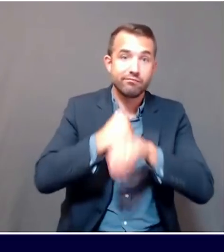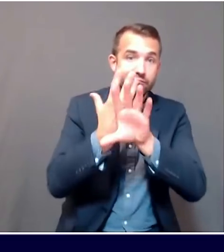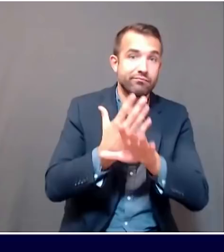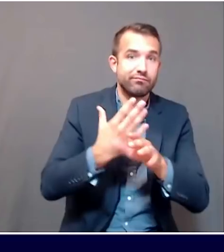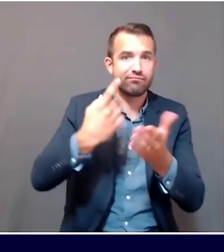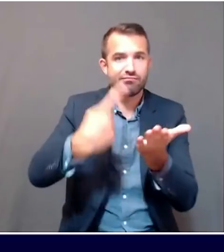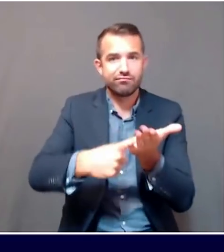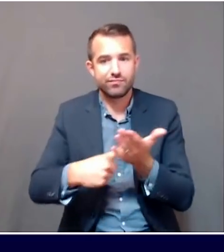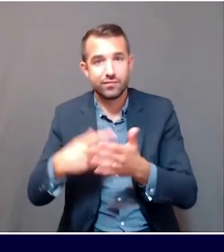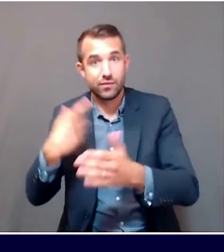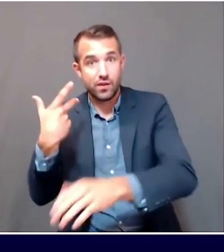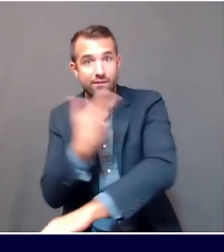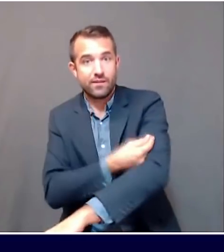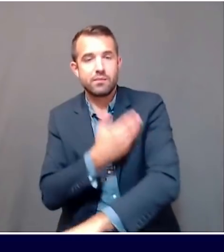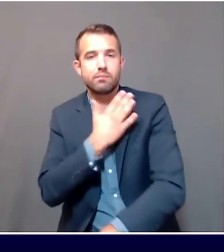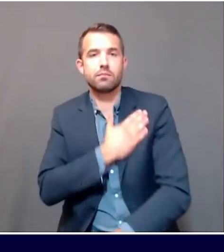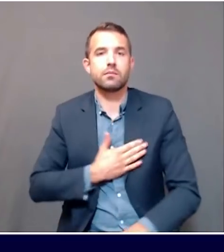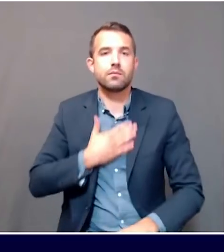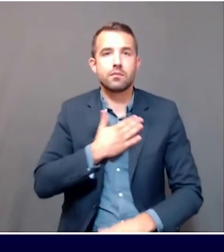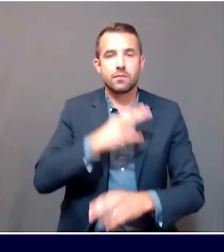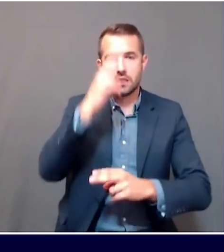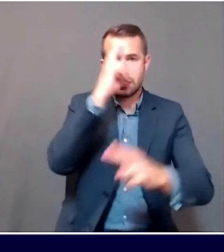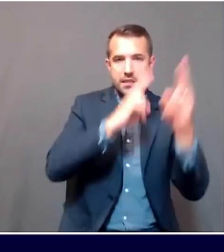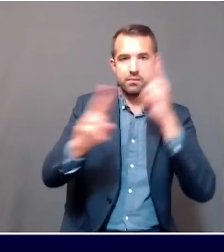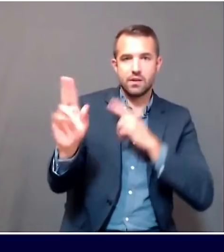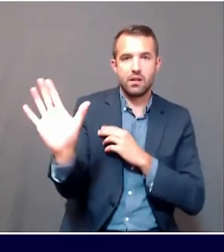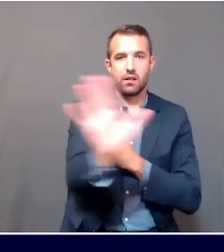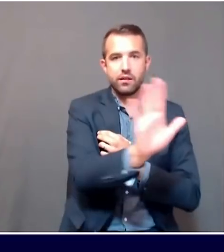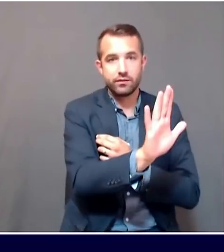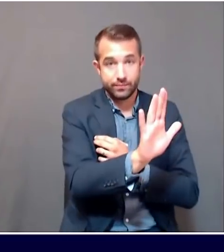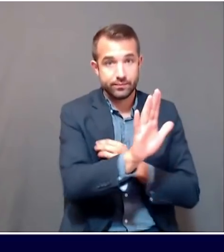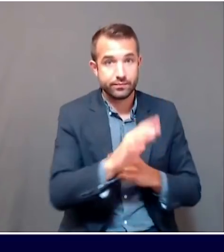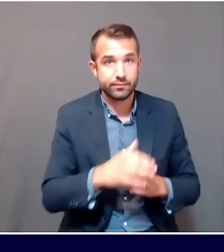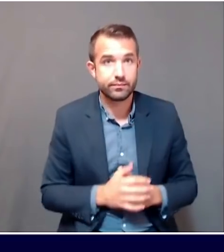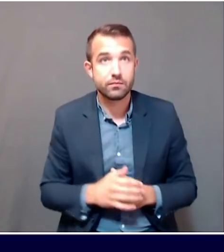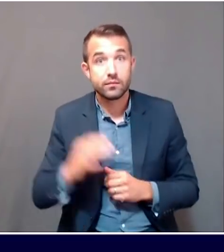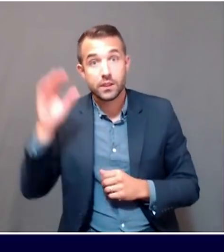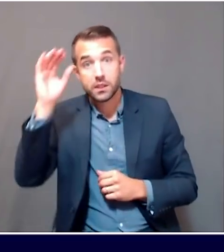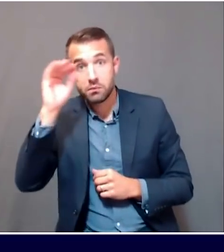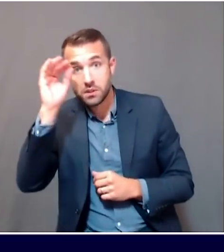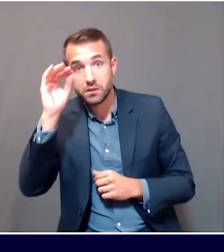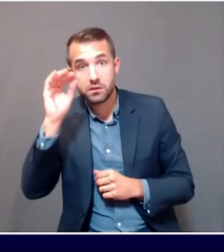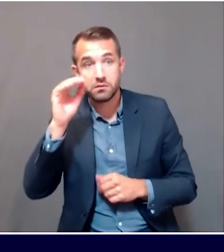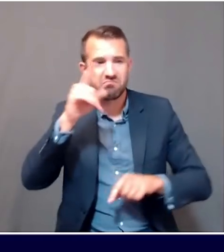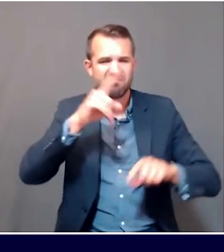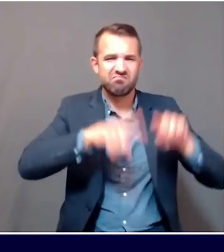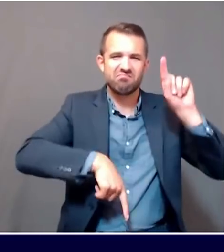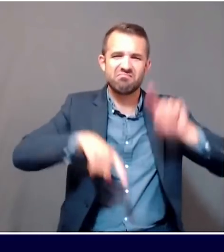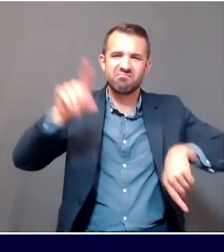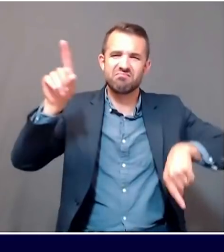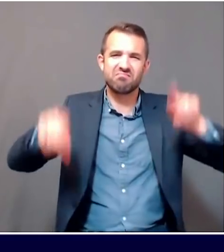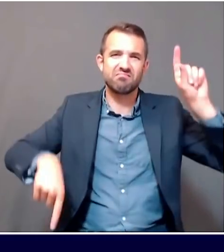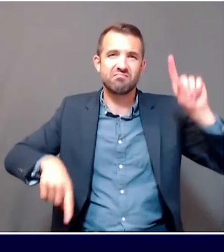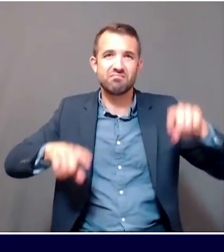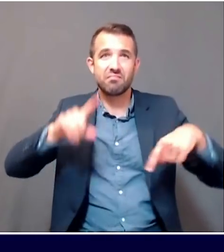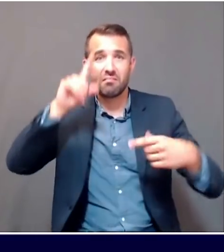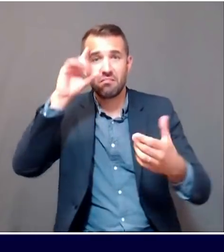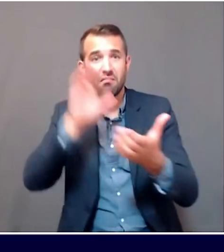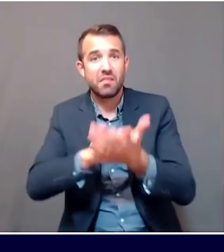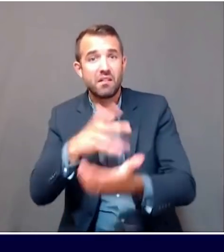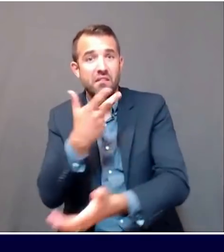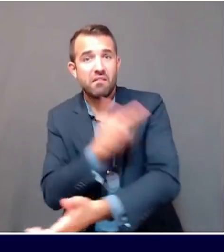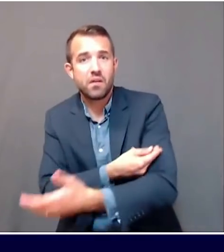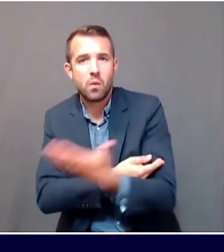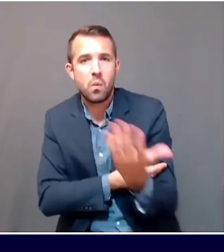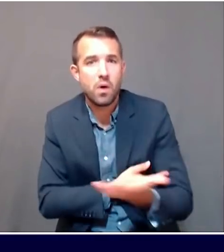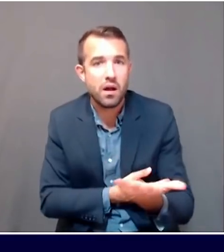diversity of opinions around this. And different folks have very different beliefs about what vaccines are and whether they're appropriate.